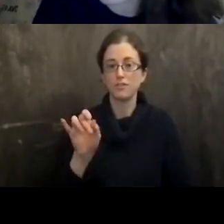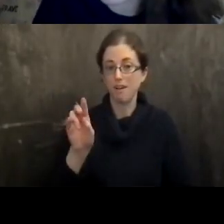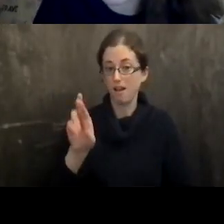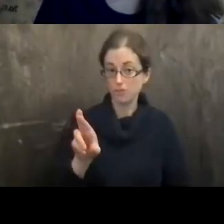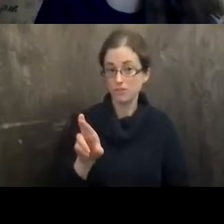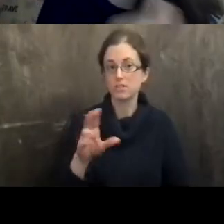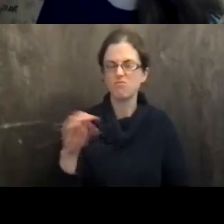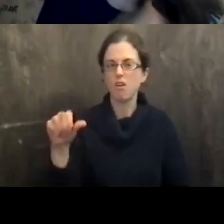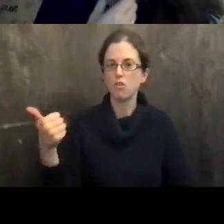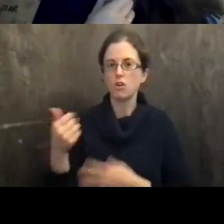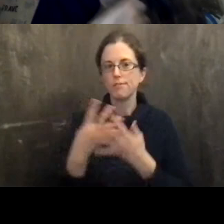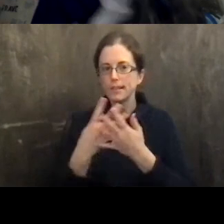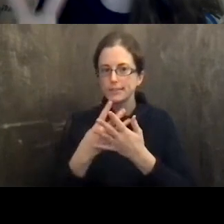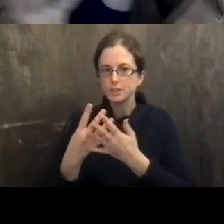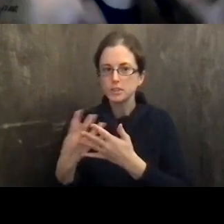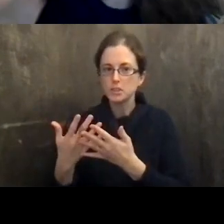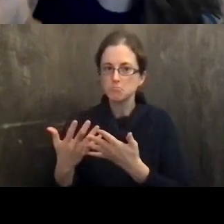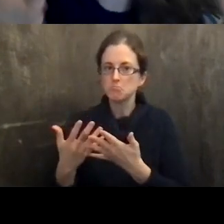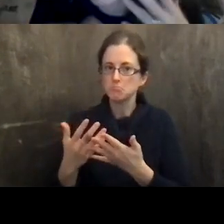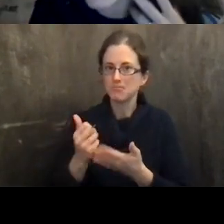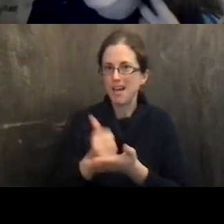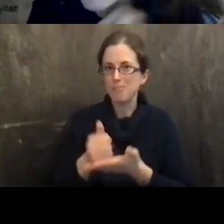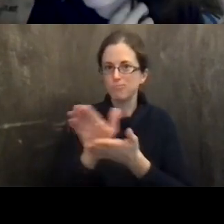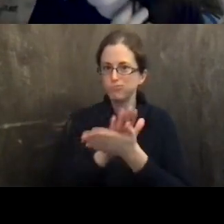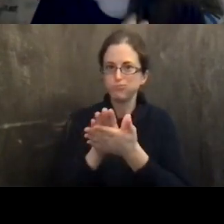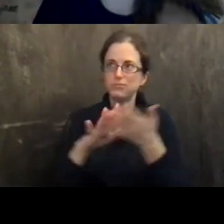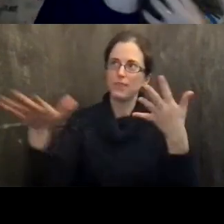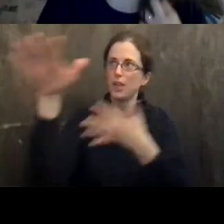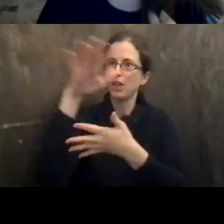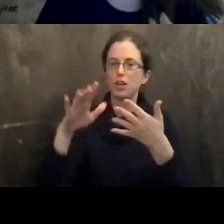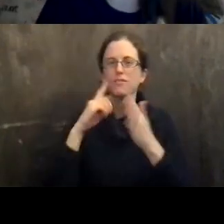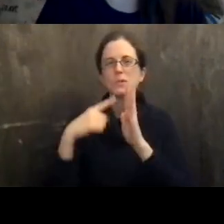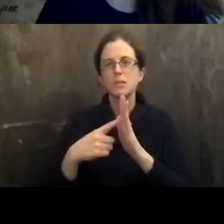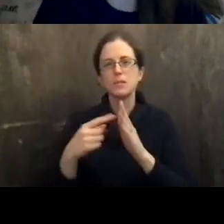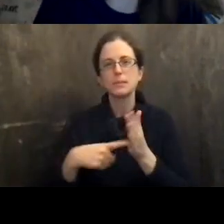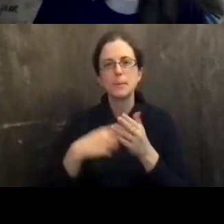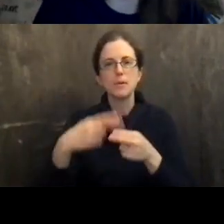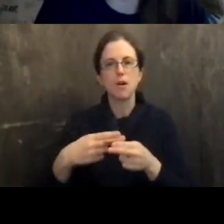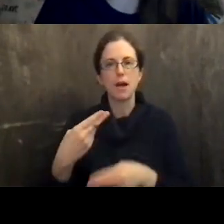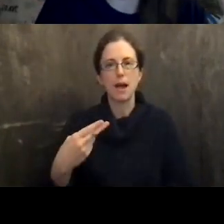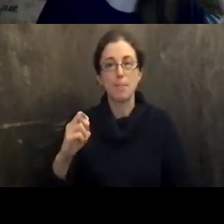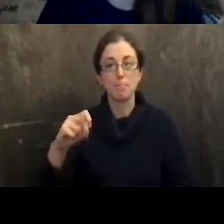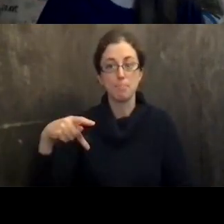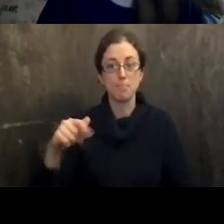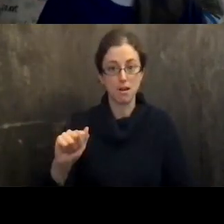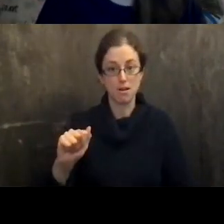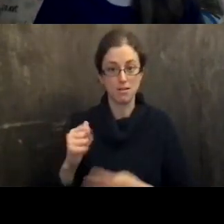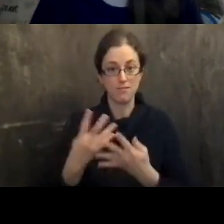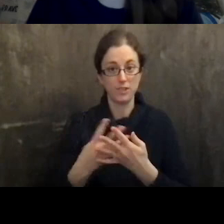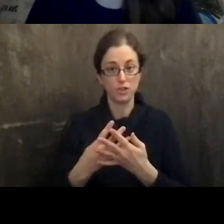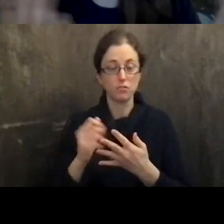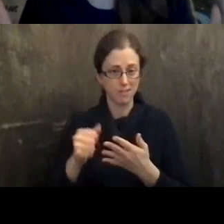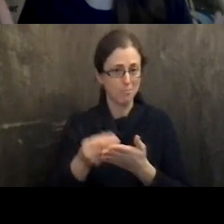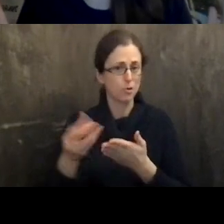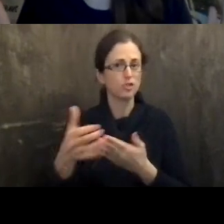in many classrooms and are available. They're called HEPA filters, for example, and are available for purchase as well. This is something